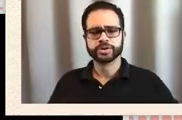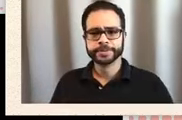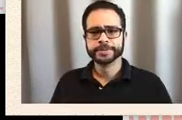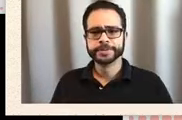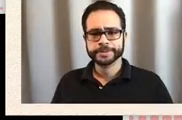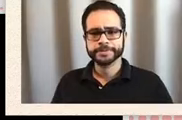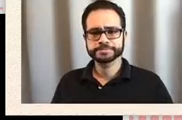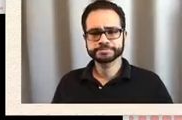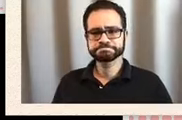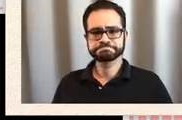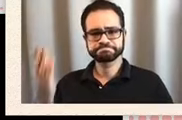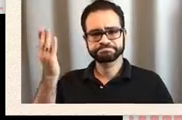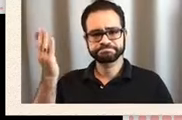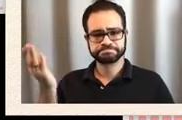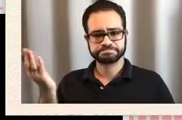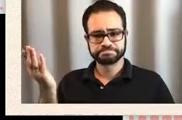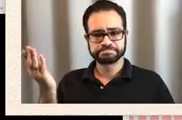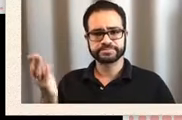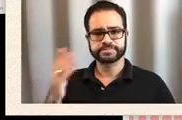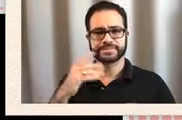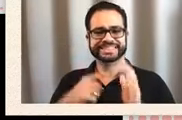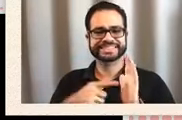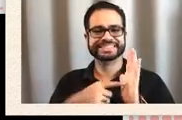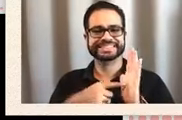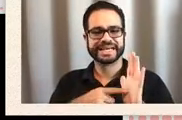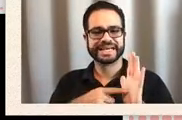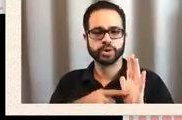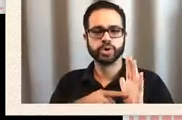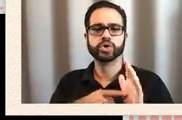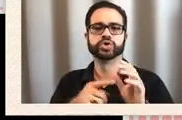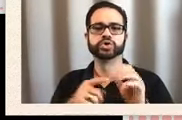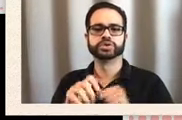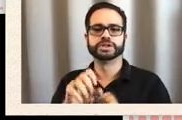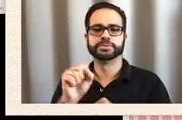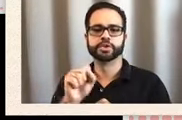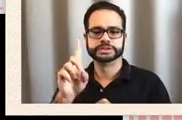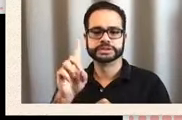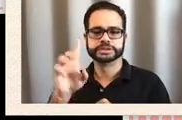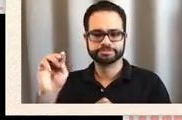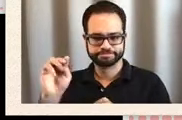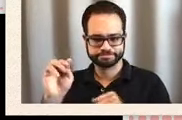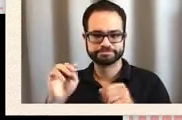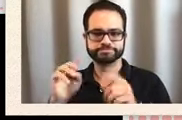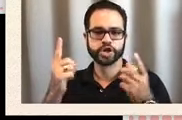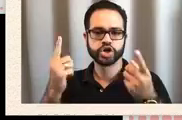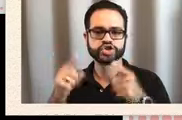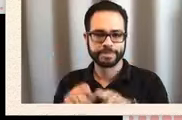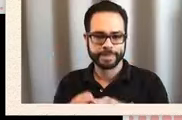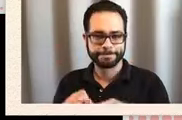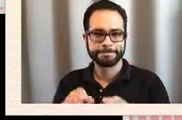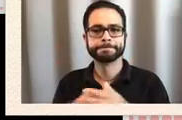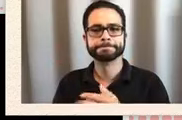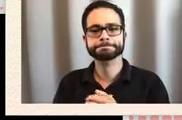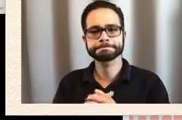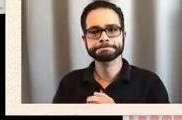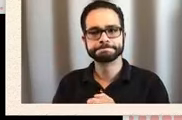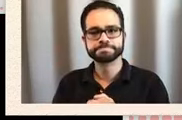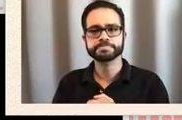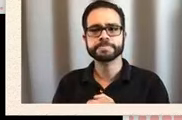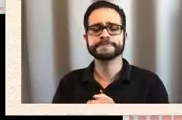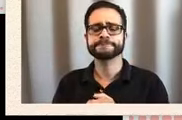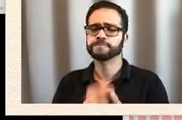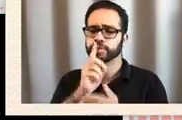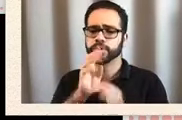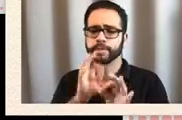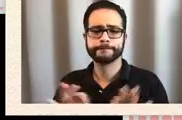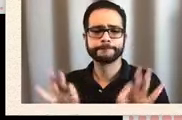a sample supported decision-making agreement. And I think it's really important with supported decision-making to remember that it's going to be